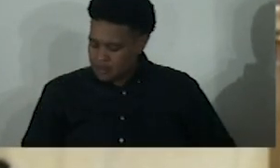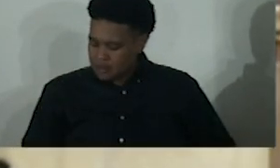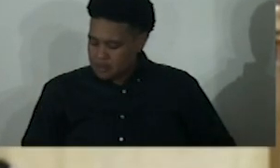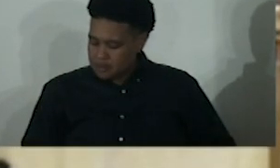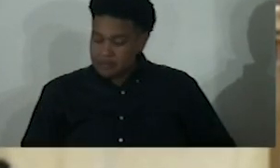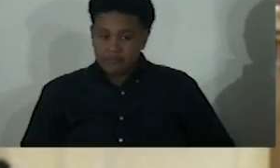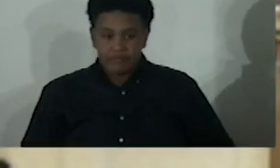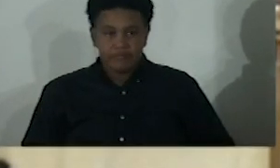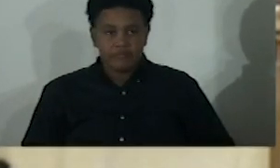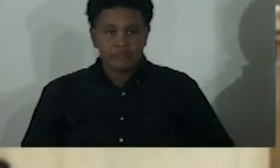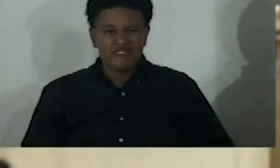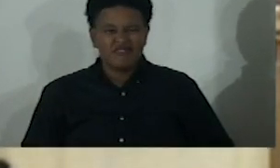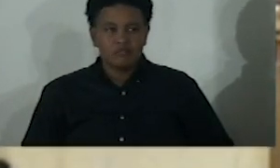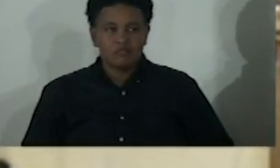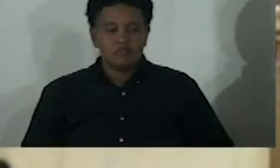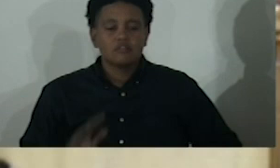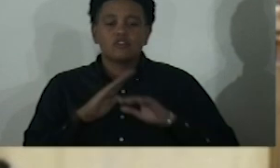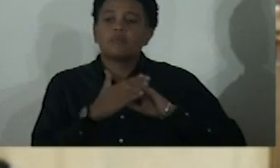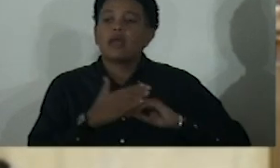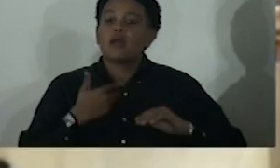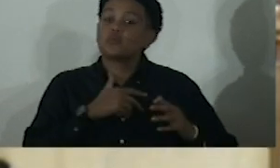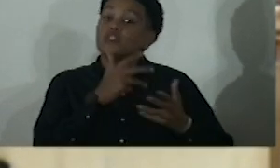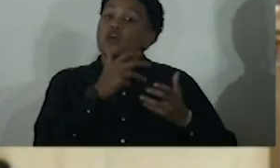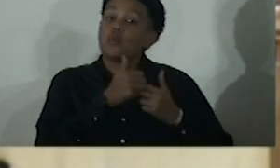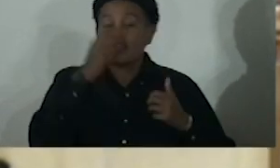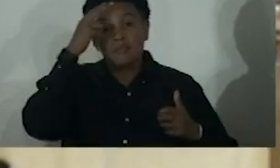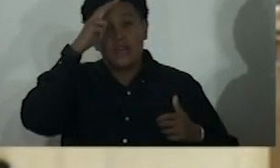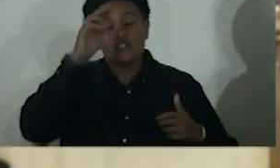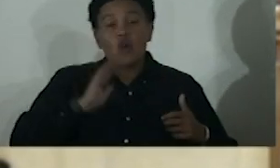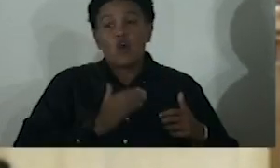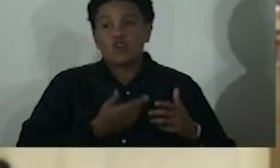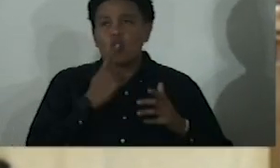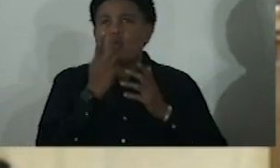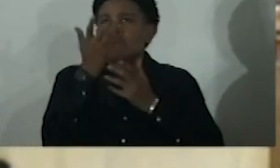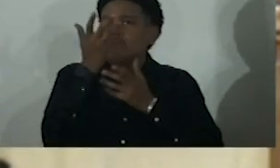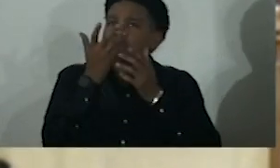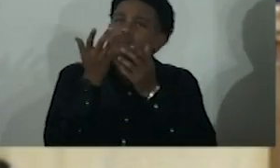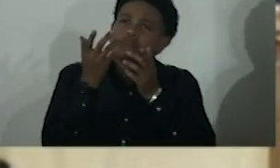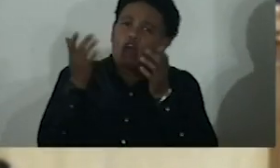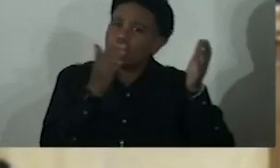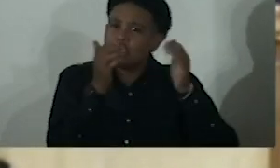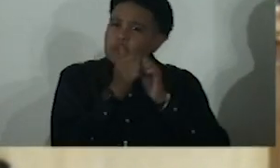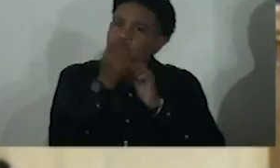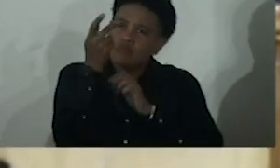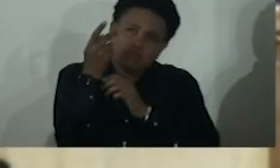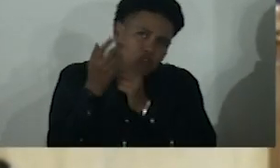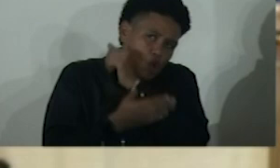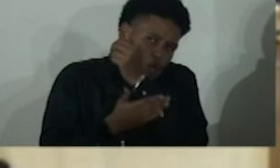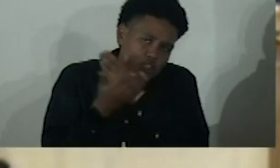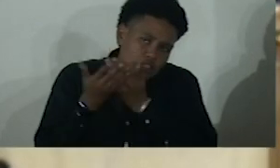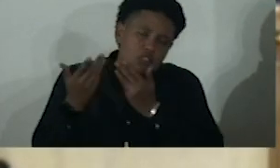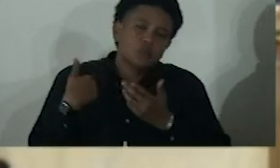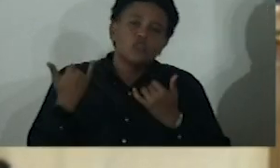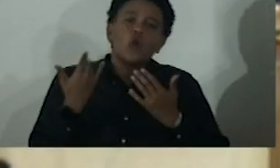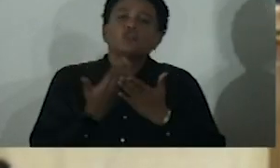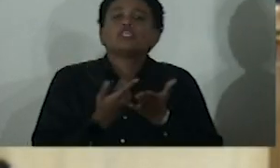Jamaica. Even as we talk with Mexico under our bilateral arrangements, with an option to approaching our